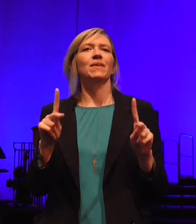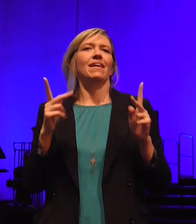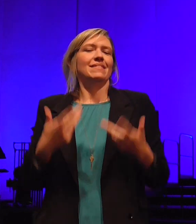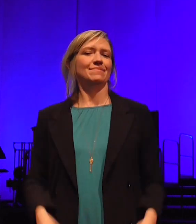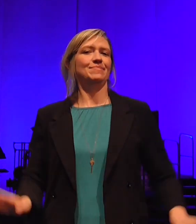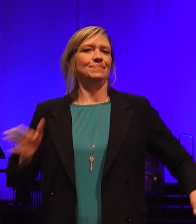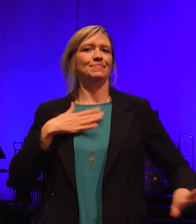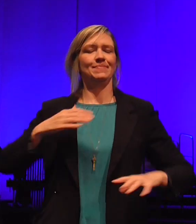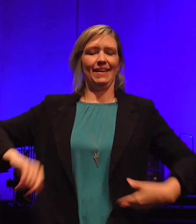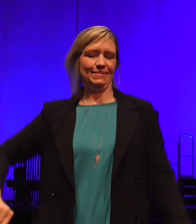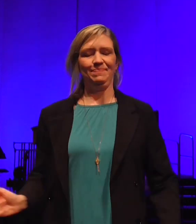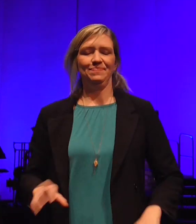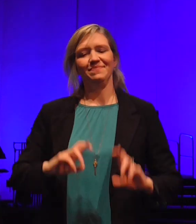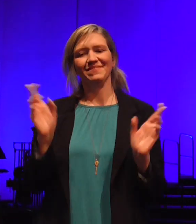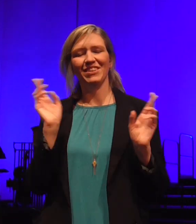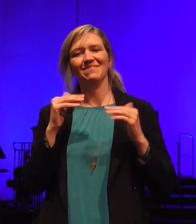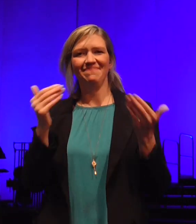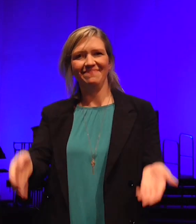Okay, it's out of my system.